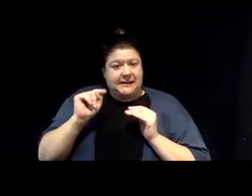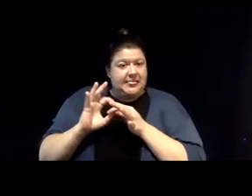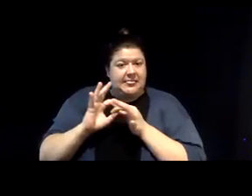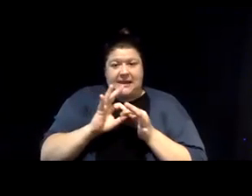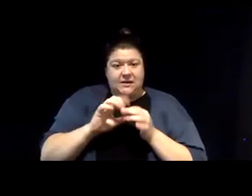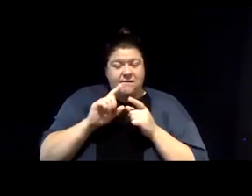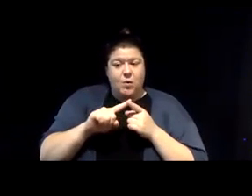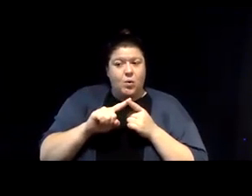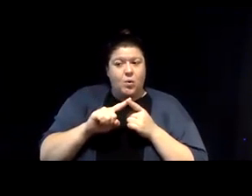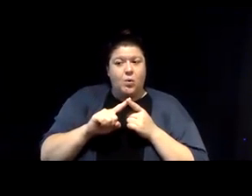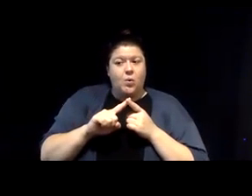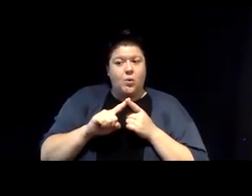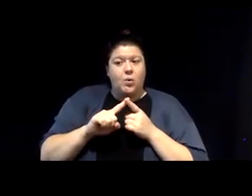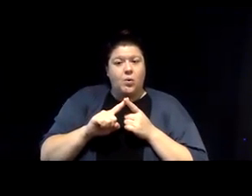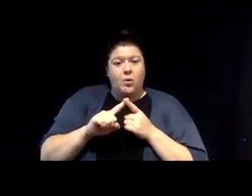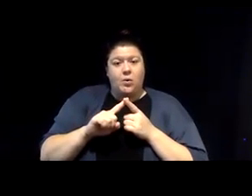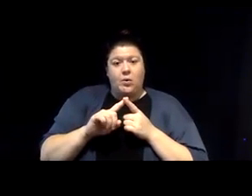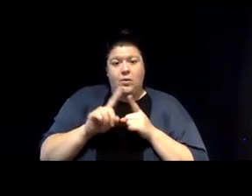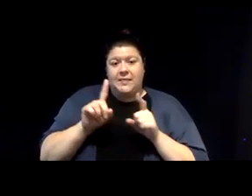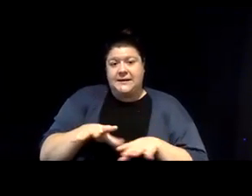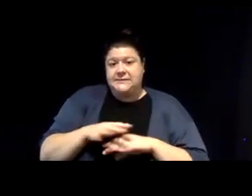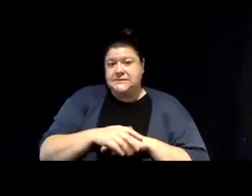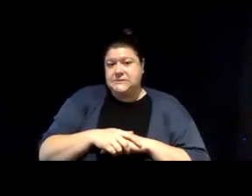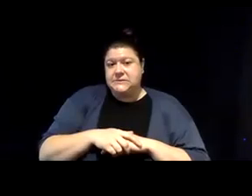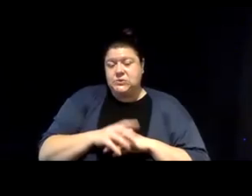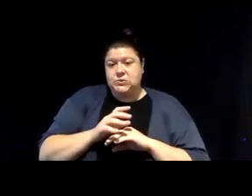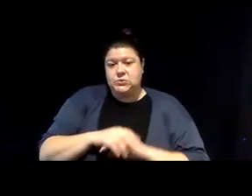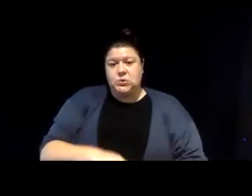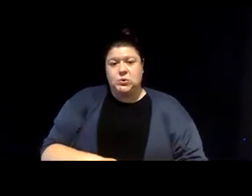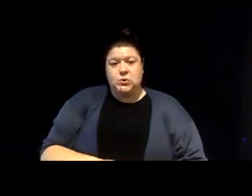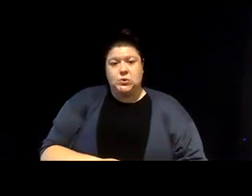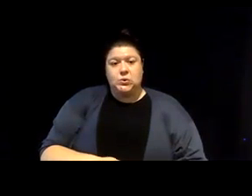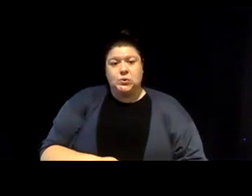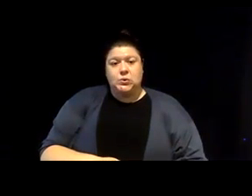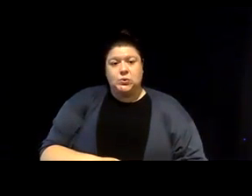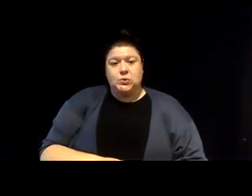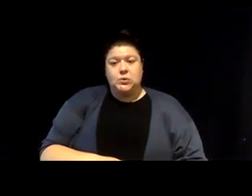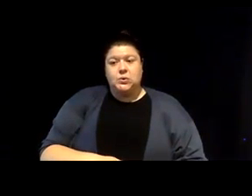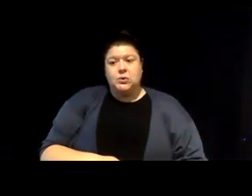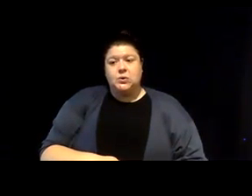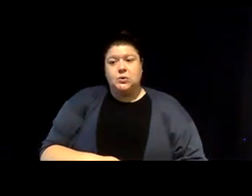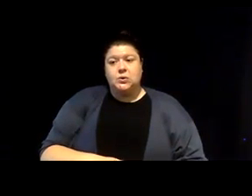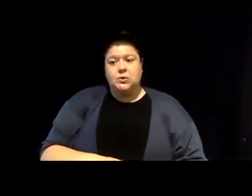test. I haven't seen that yet. So I guess that.